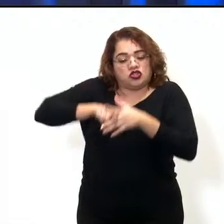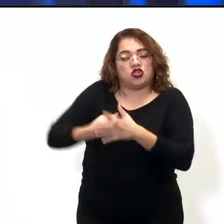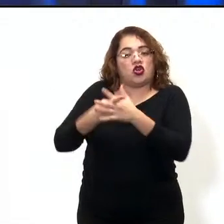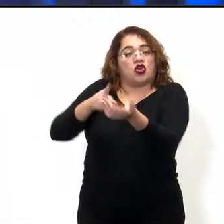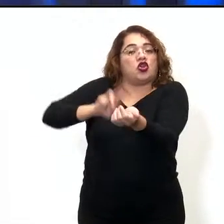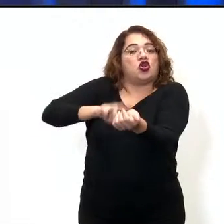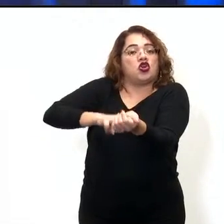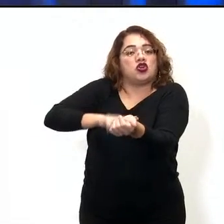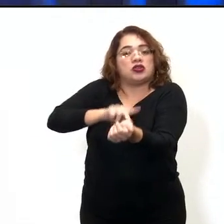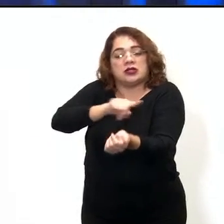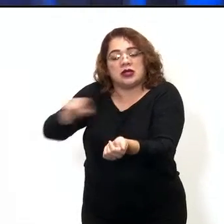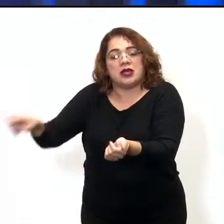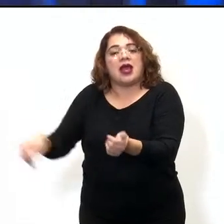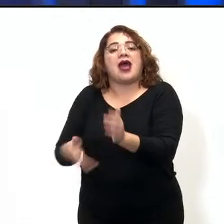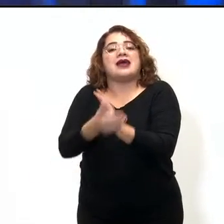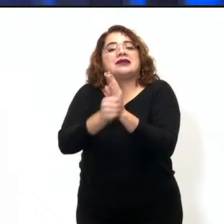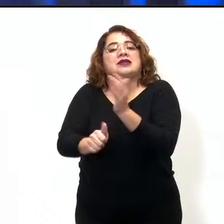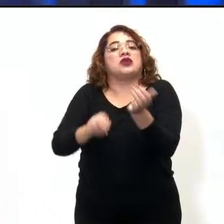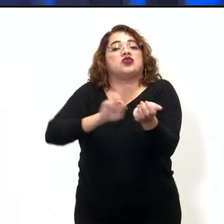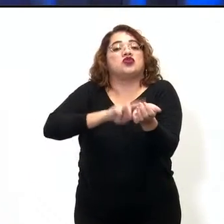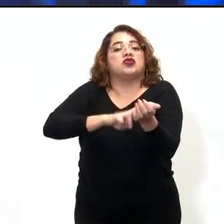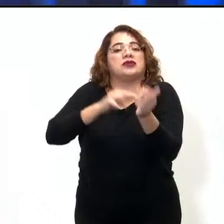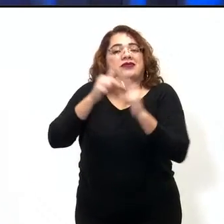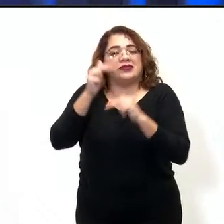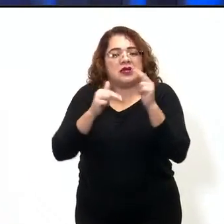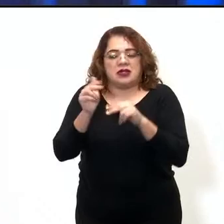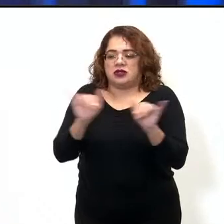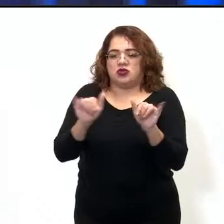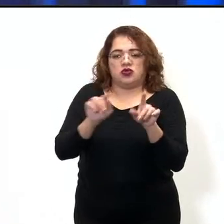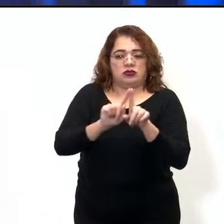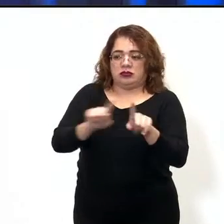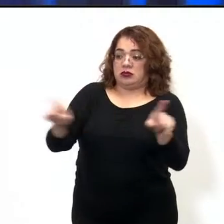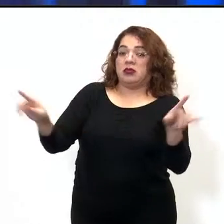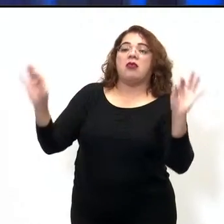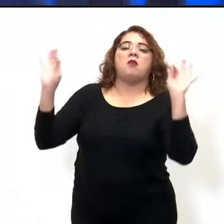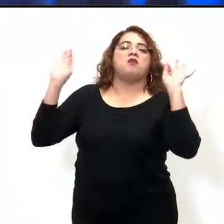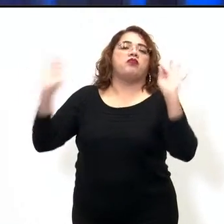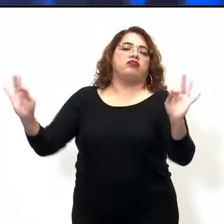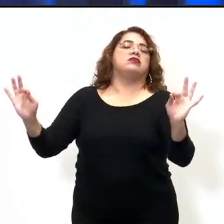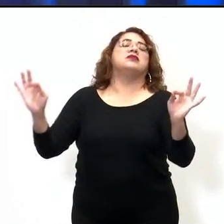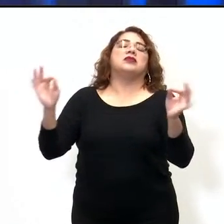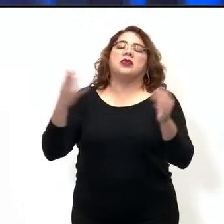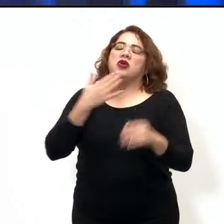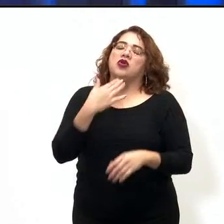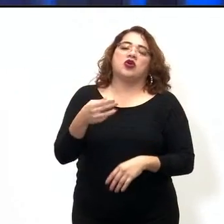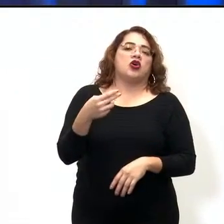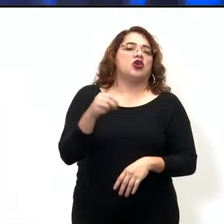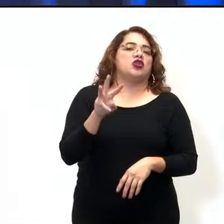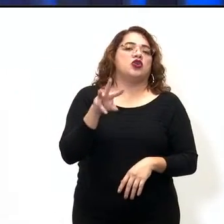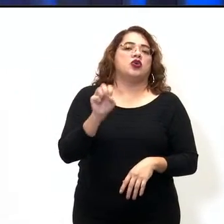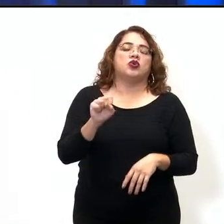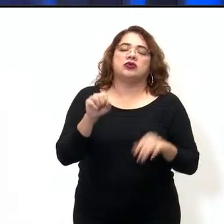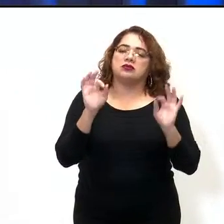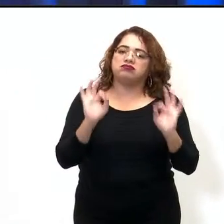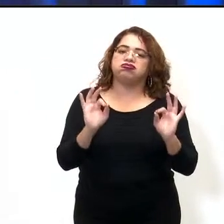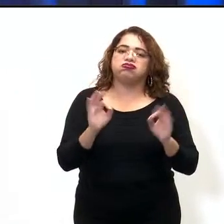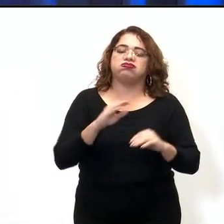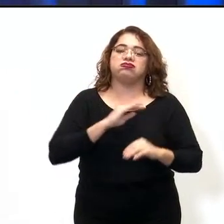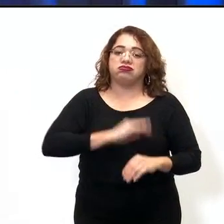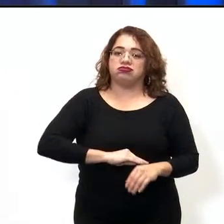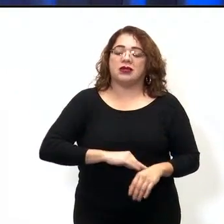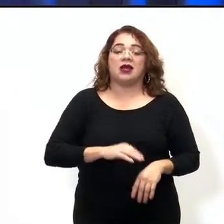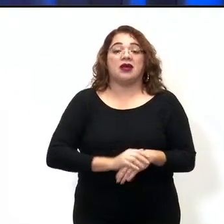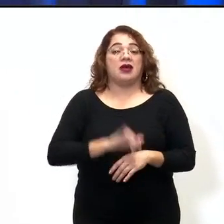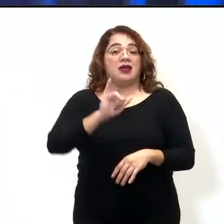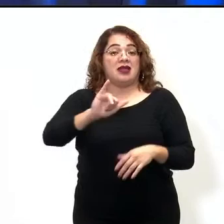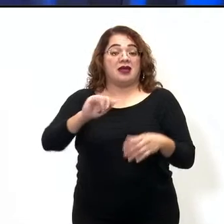skilled care facilities as well. So this is really good news, and we want folks to know that in that